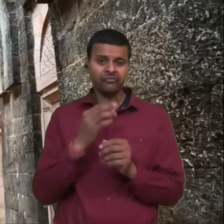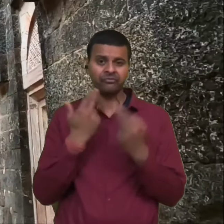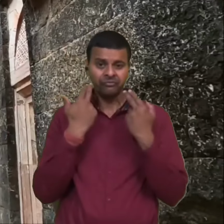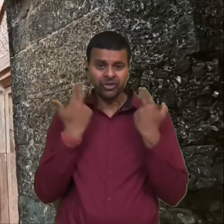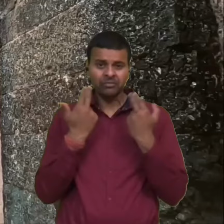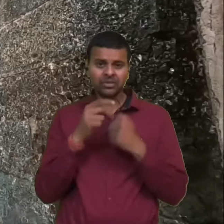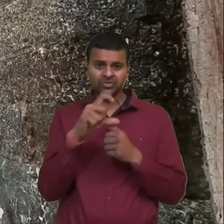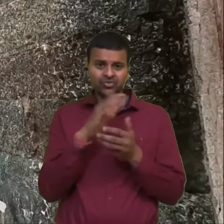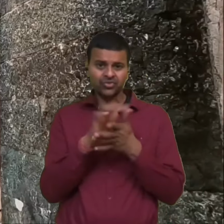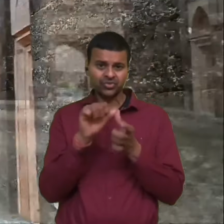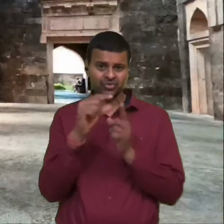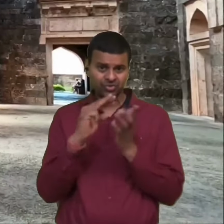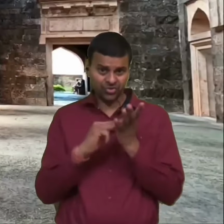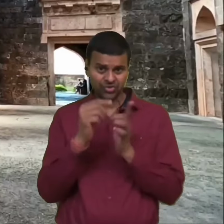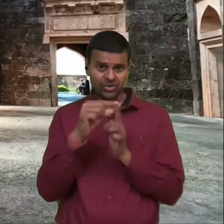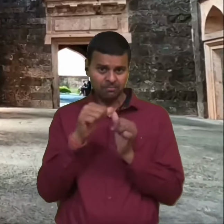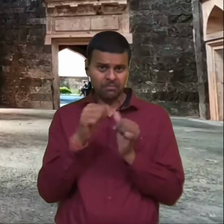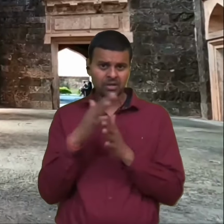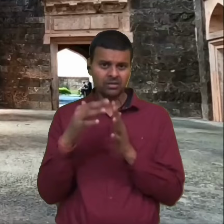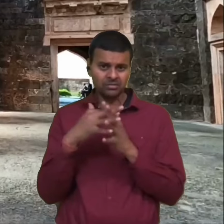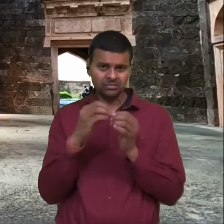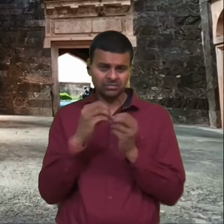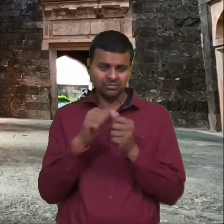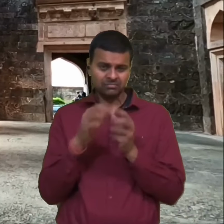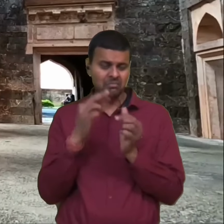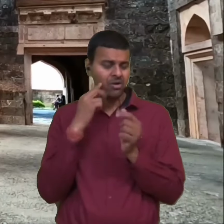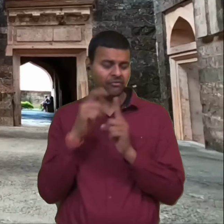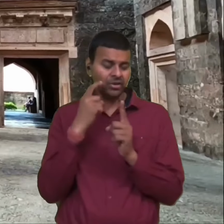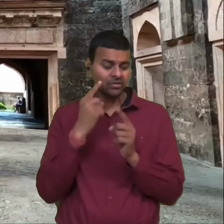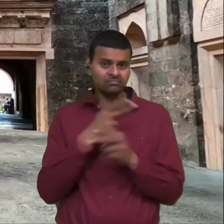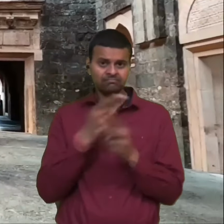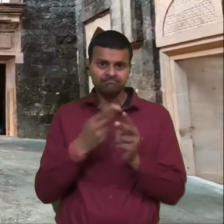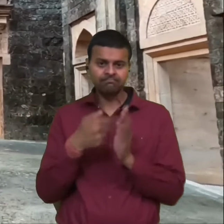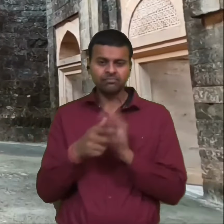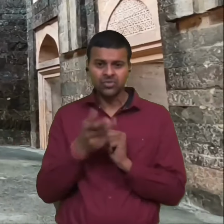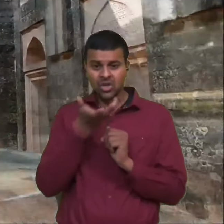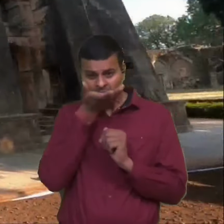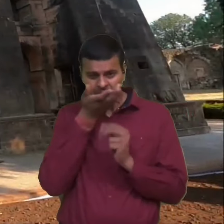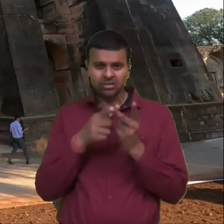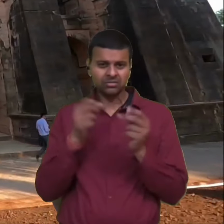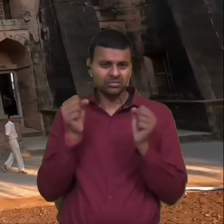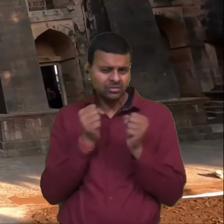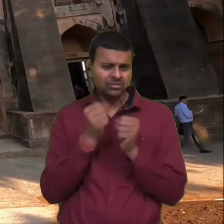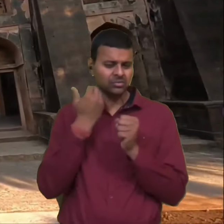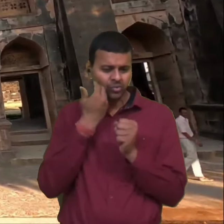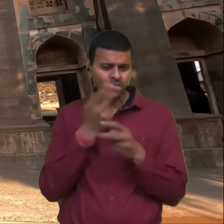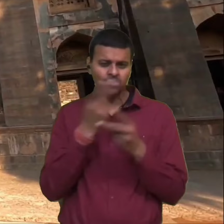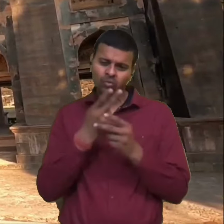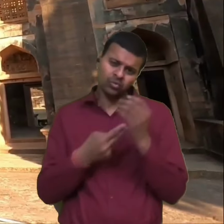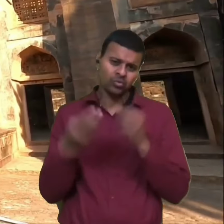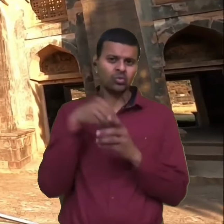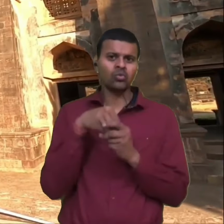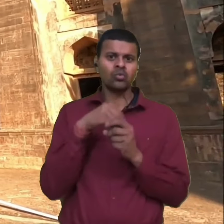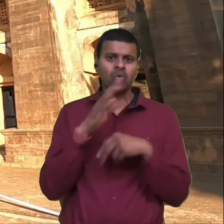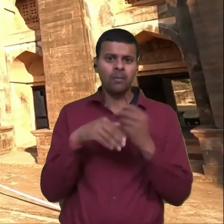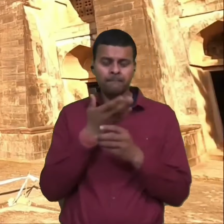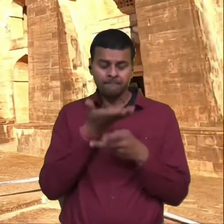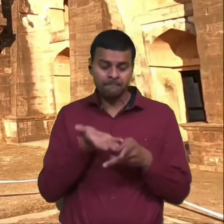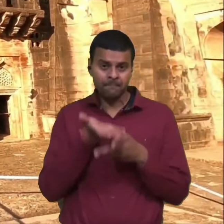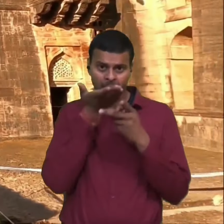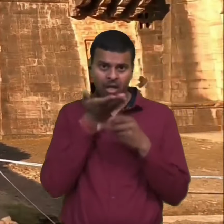unidentified structures reflecting past grandeur, including Champa Baudi, a beautifully designed well